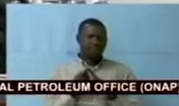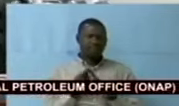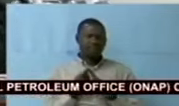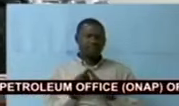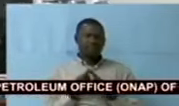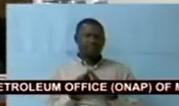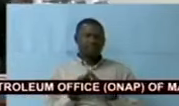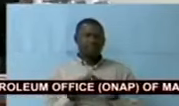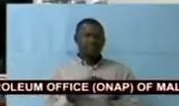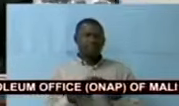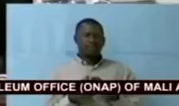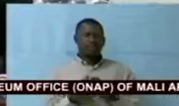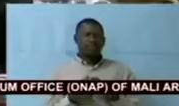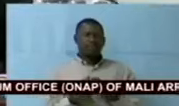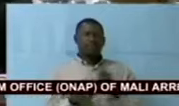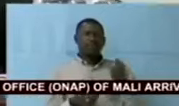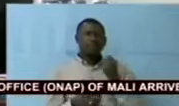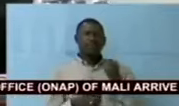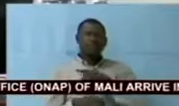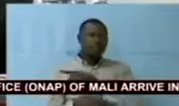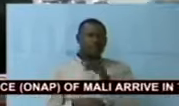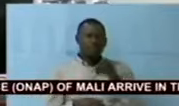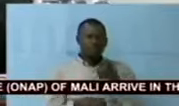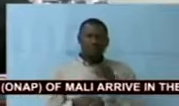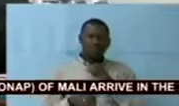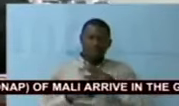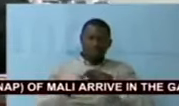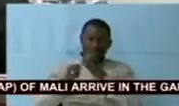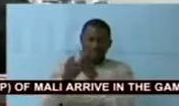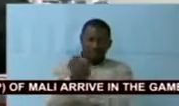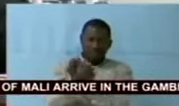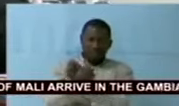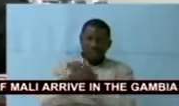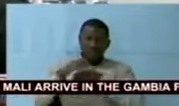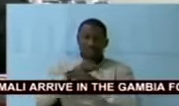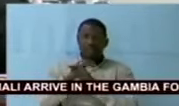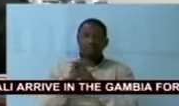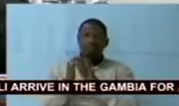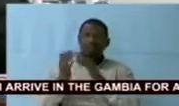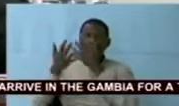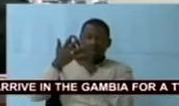Because they were detained in Mile 2. I found them there. And